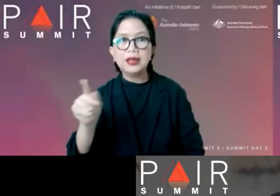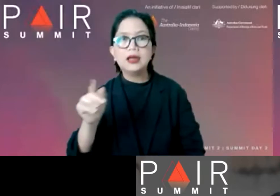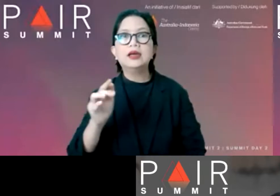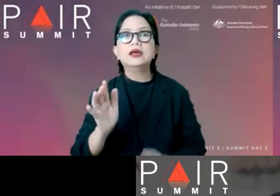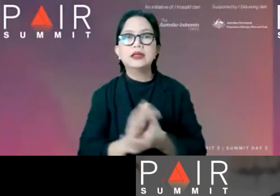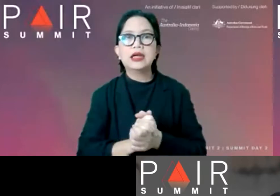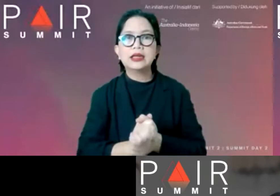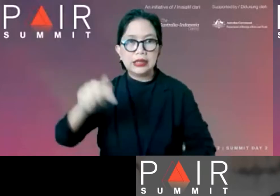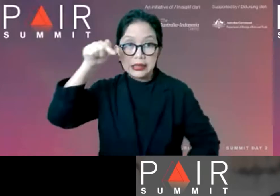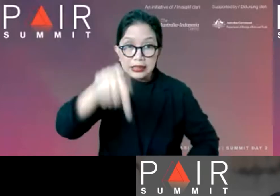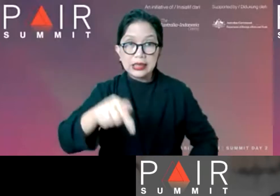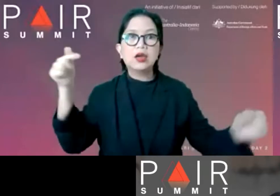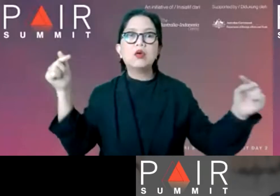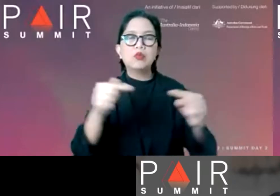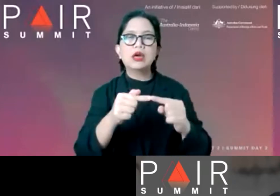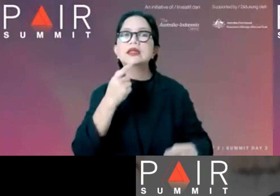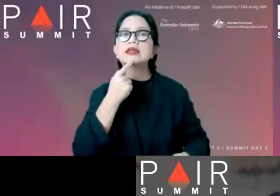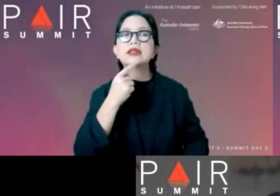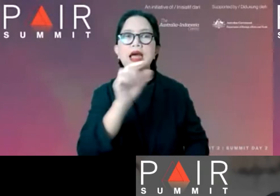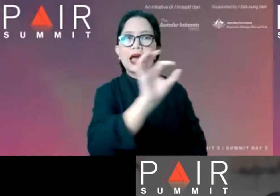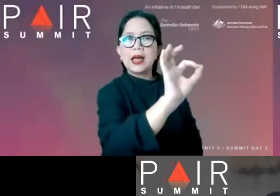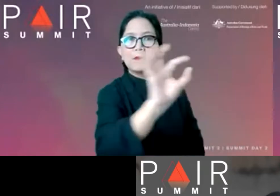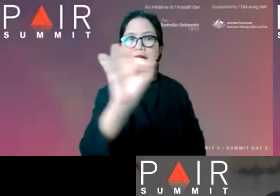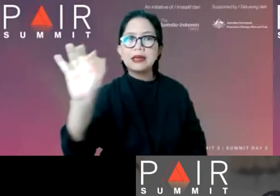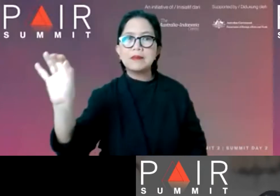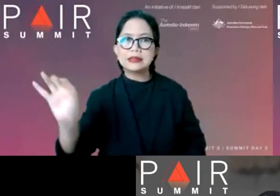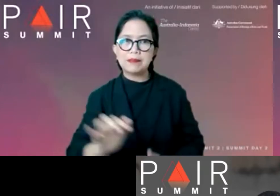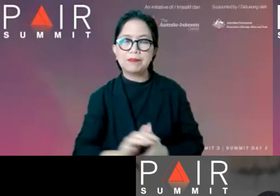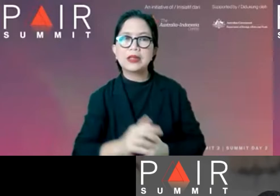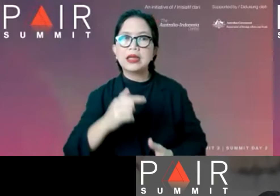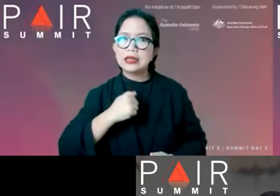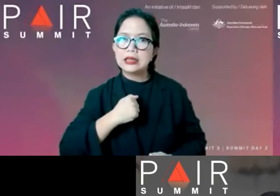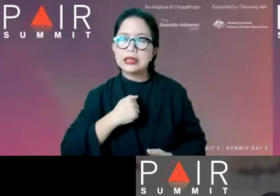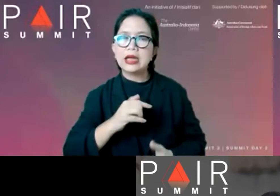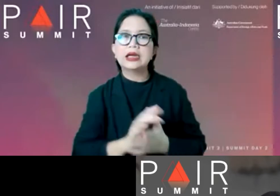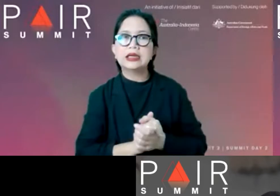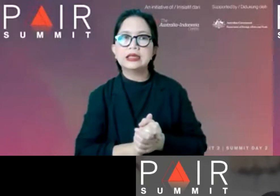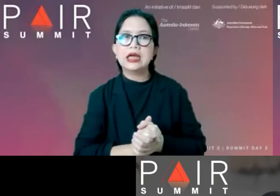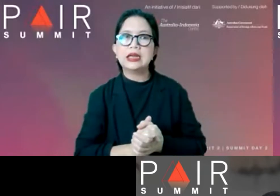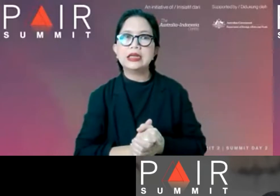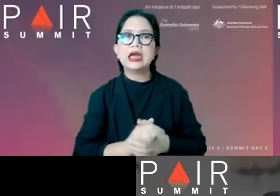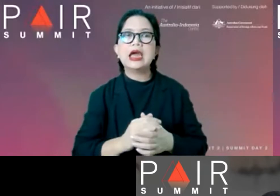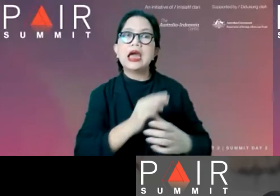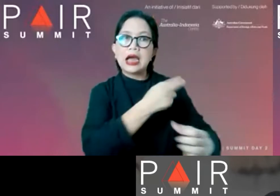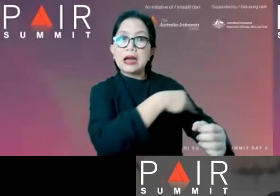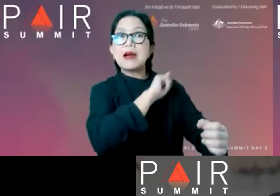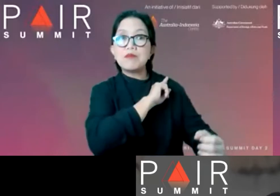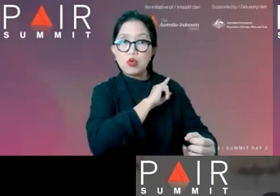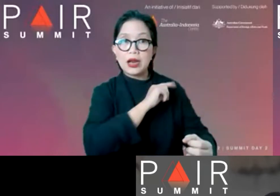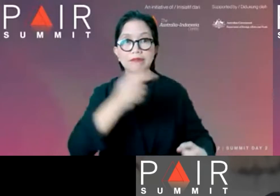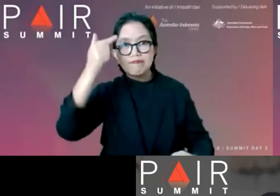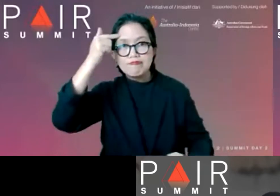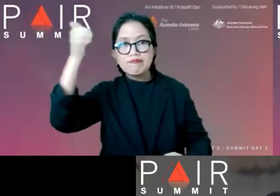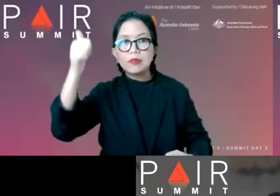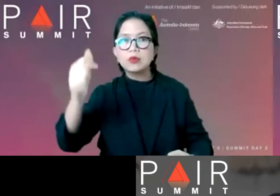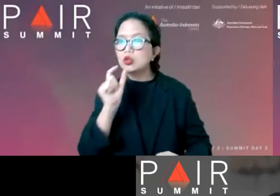different skill sets that are now required to be able to operationalize, adapt, adopt different systems as well. So